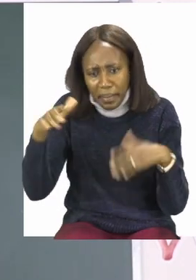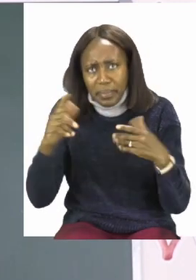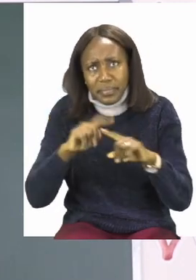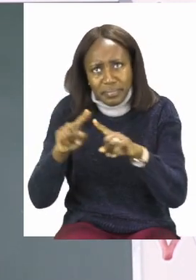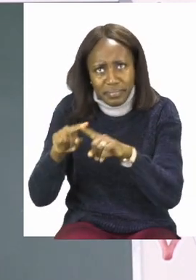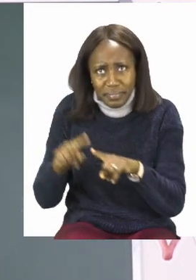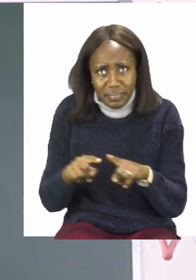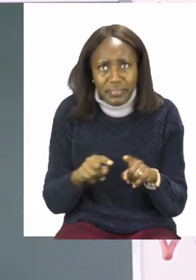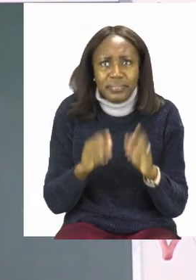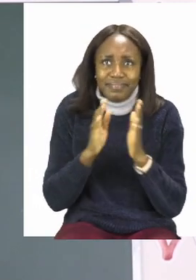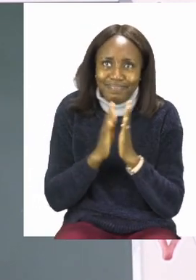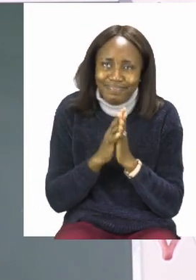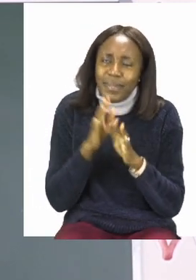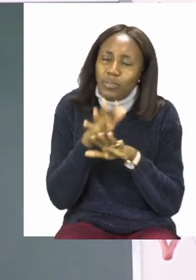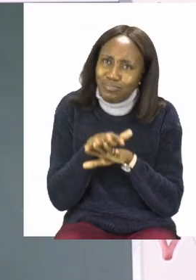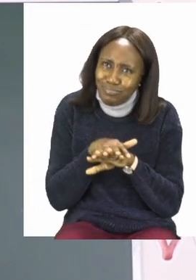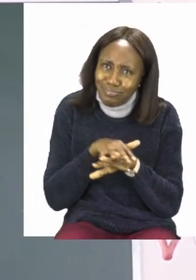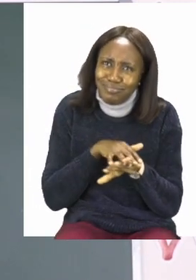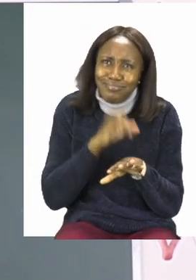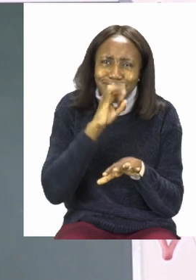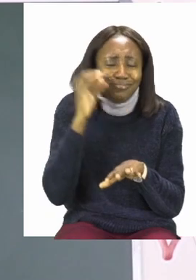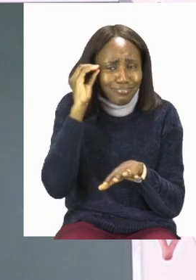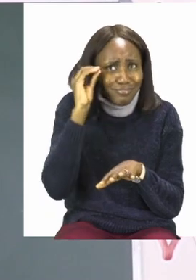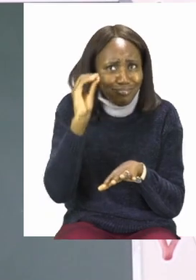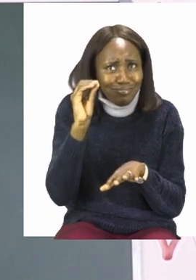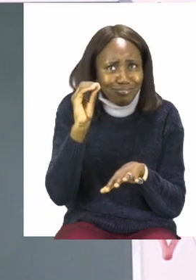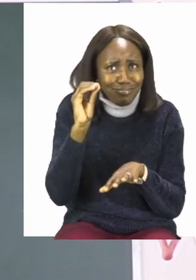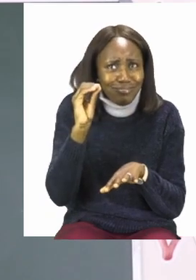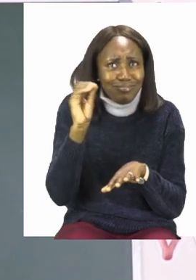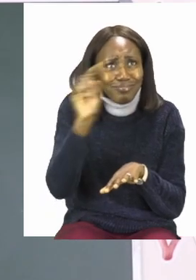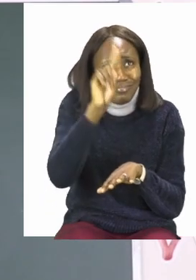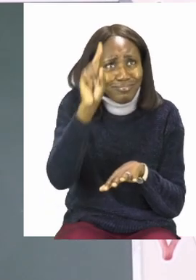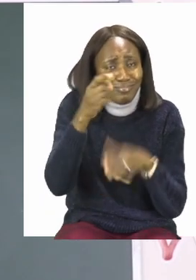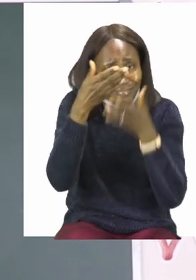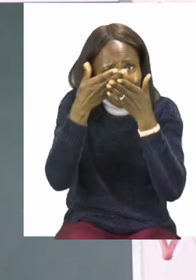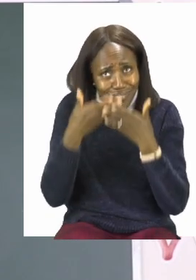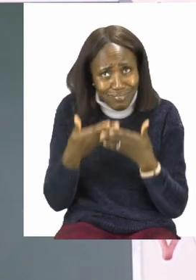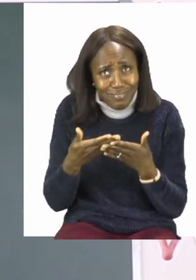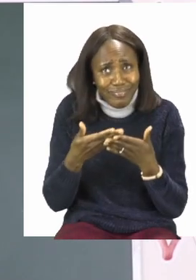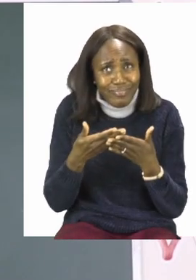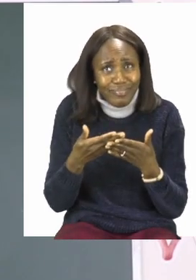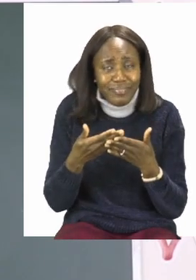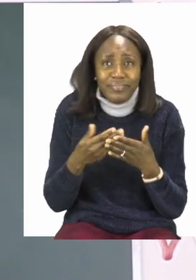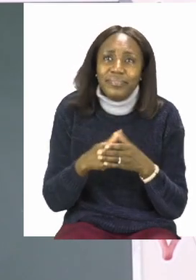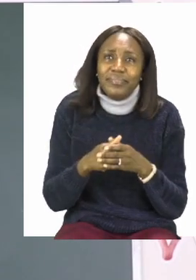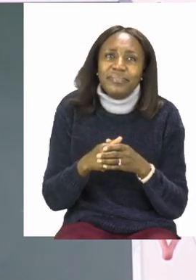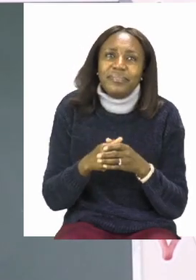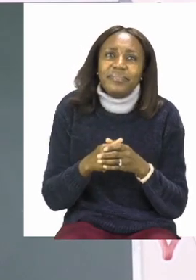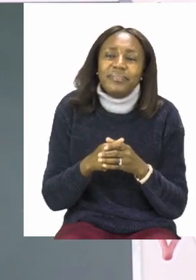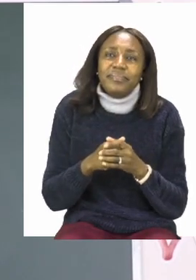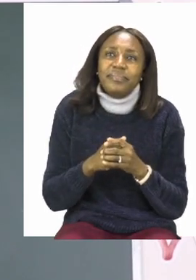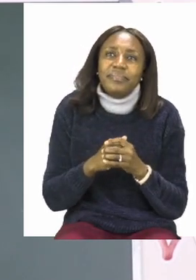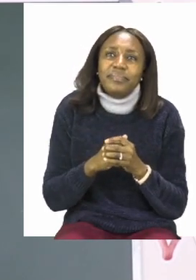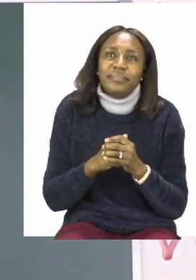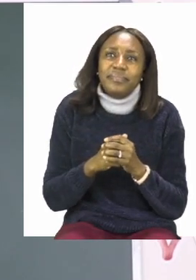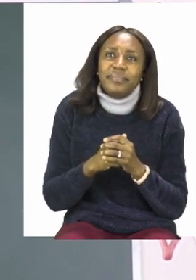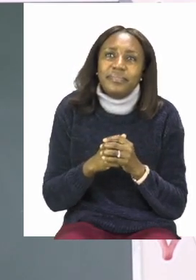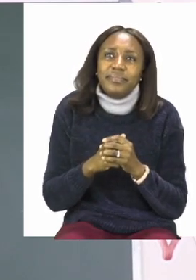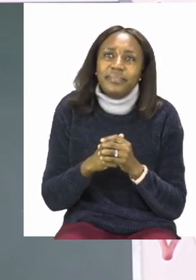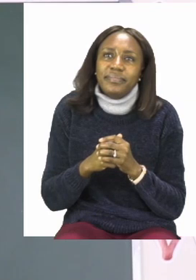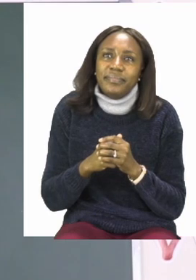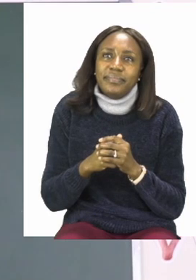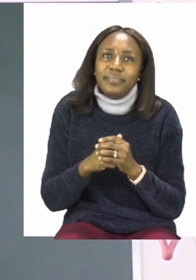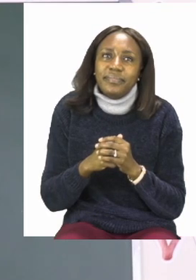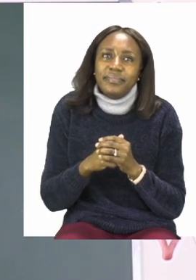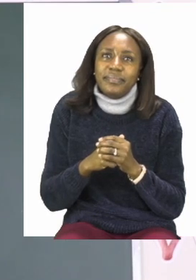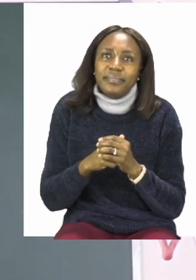Take your time and if you are not sure, say the word slowly so that you can hear the beginning sound and then choose